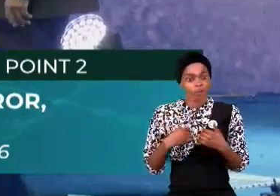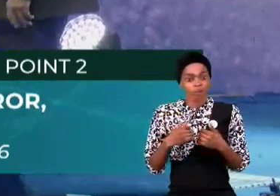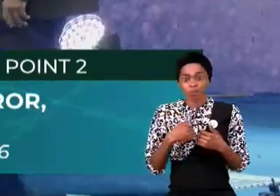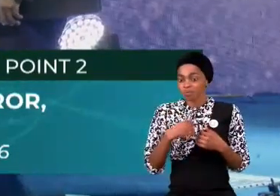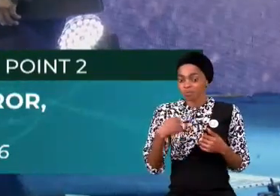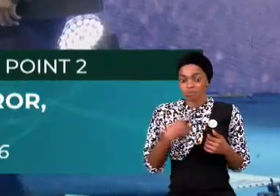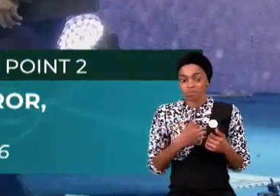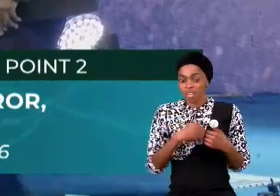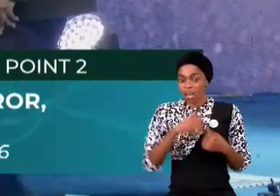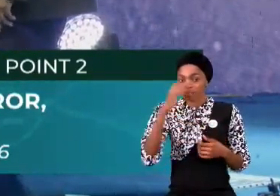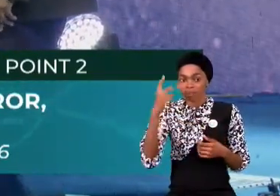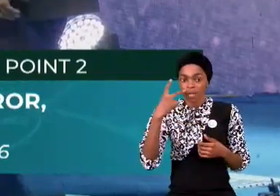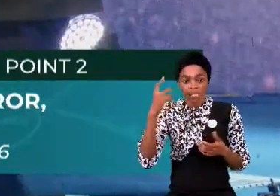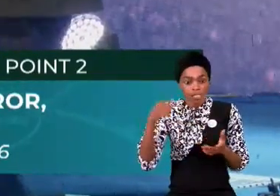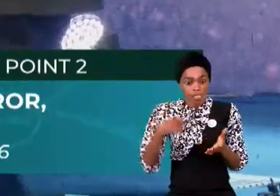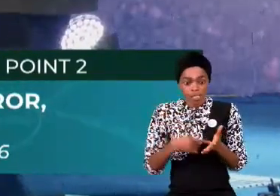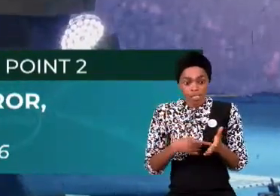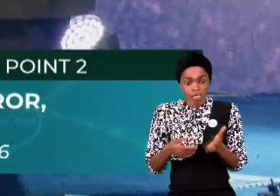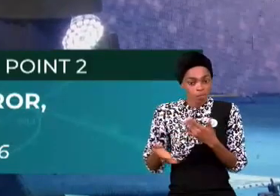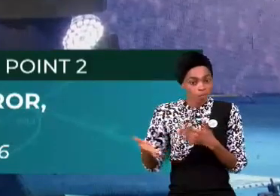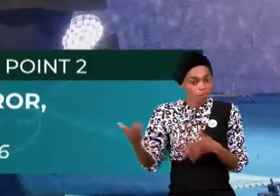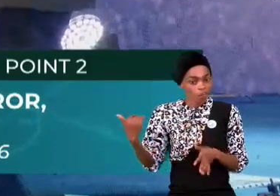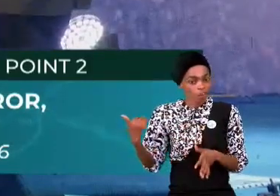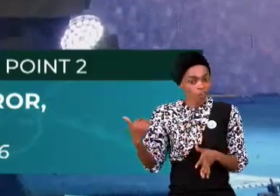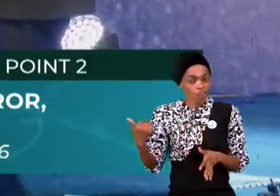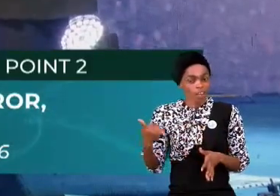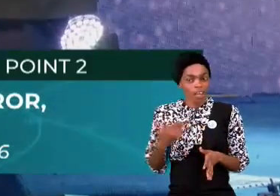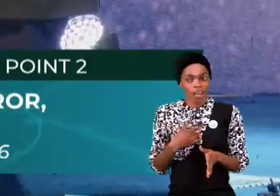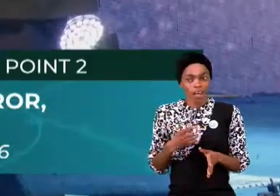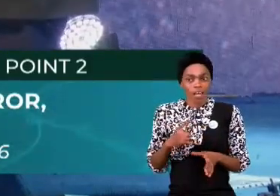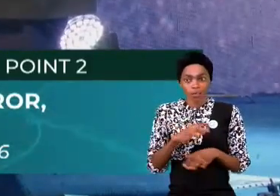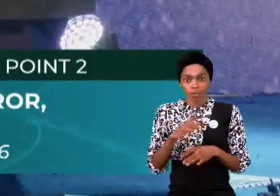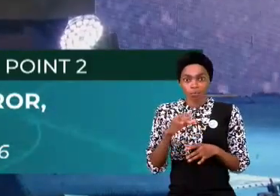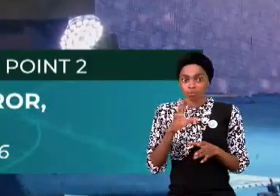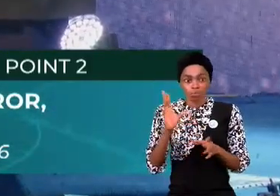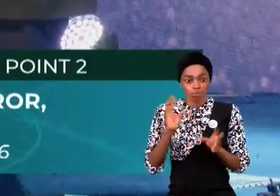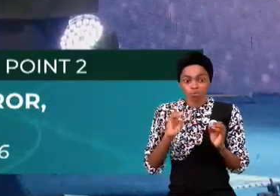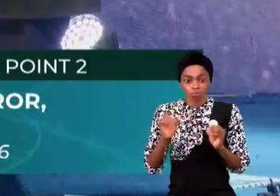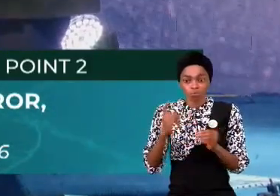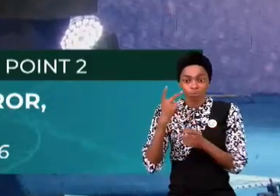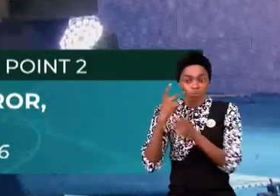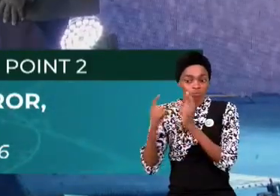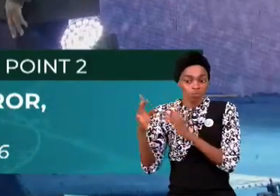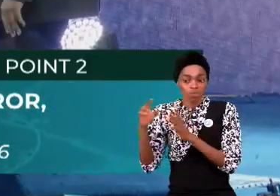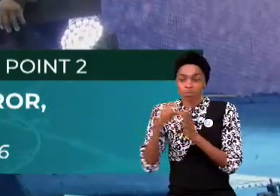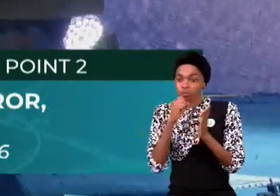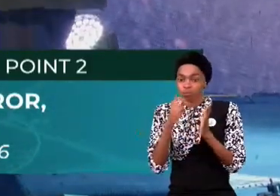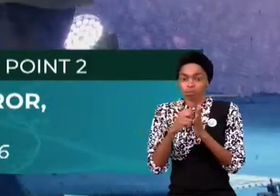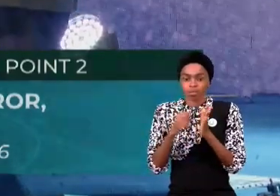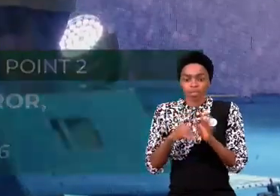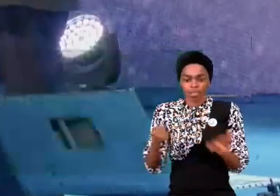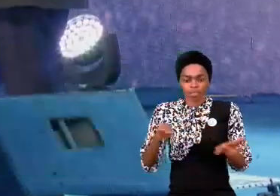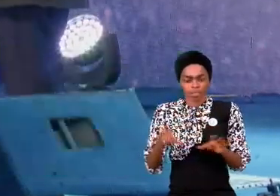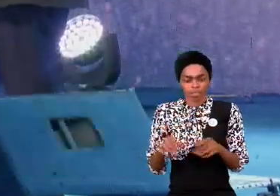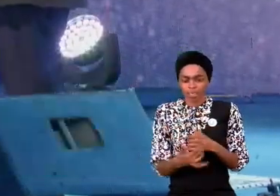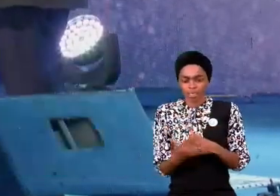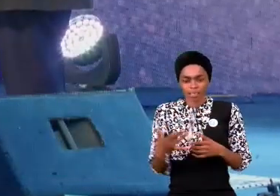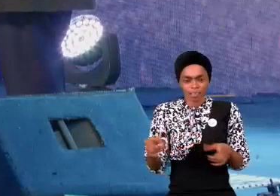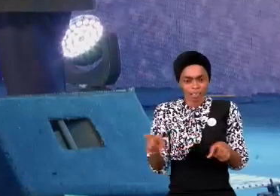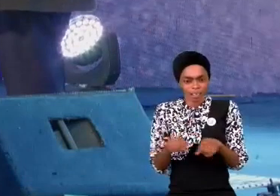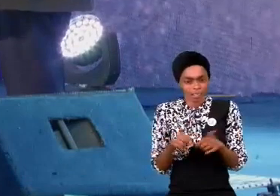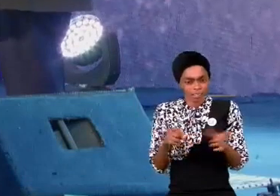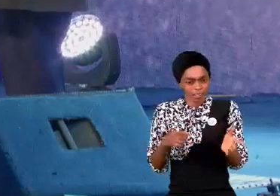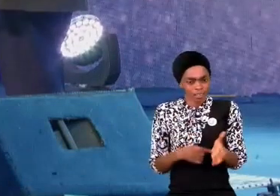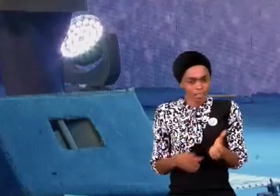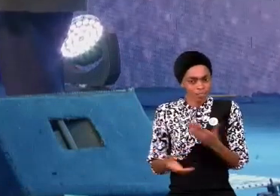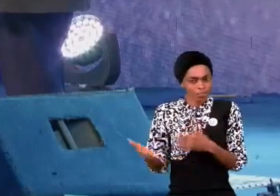did anything like this before. Look at them. Blind eyes opening. the lame walking, the maimed,